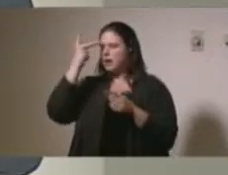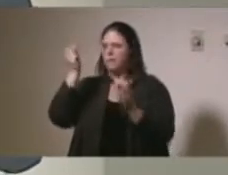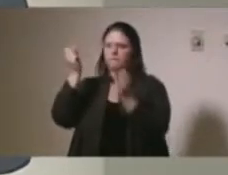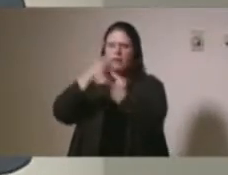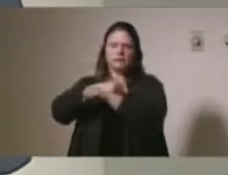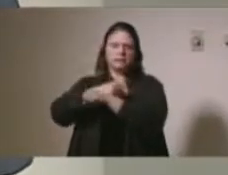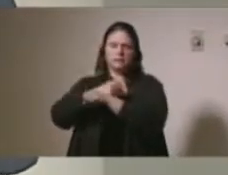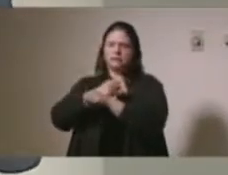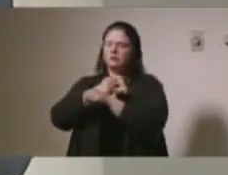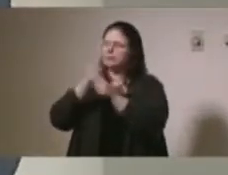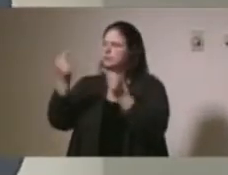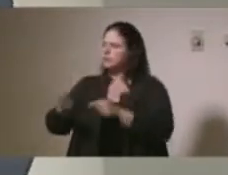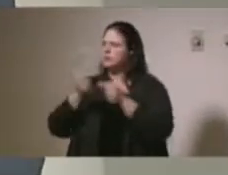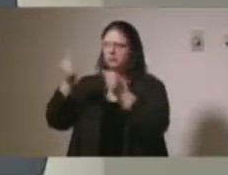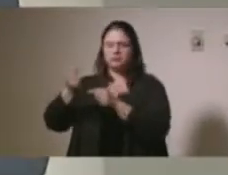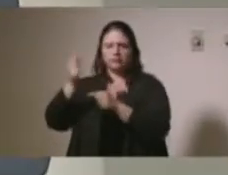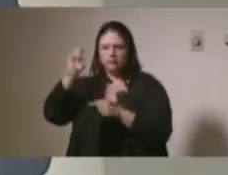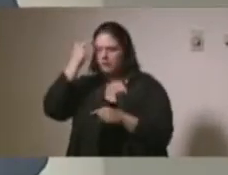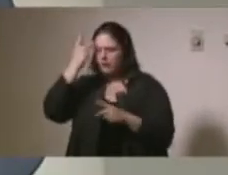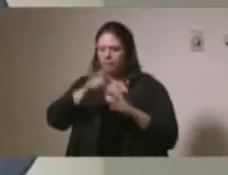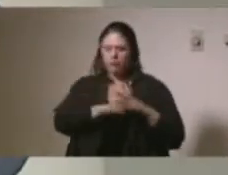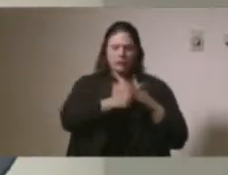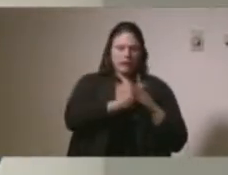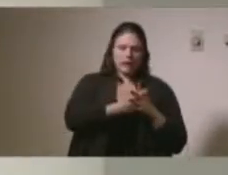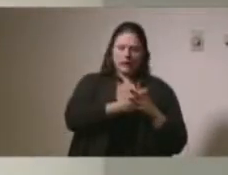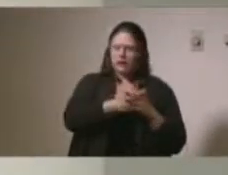political fight from the beginning to the end